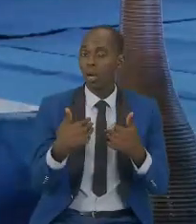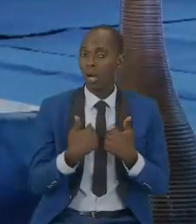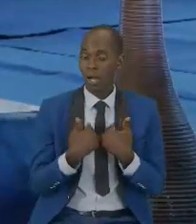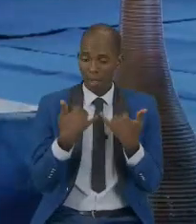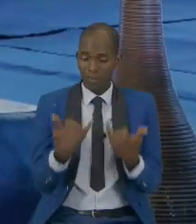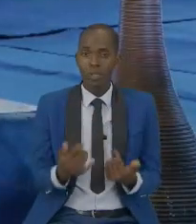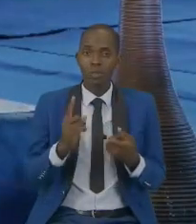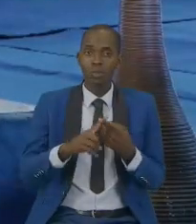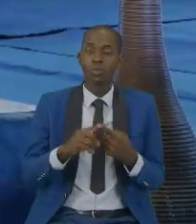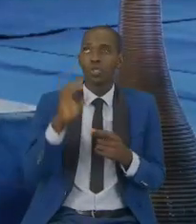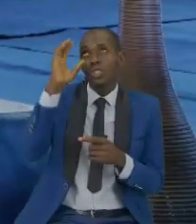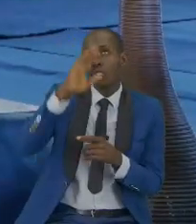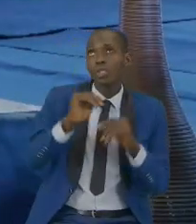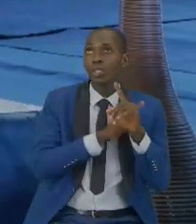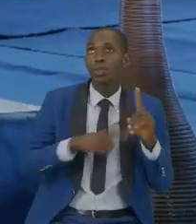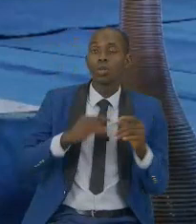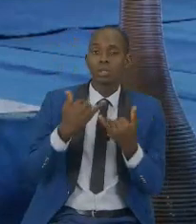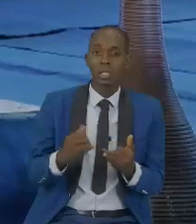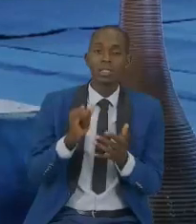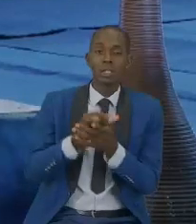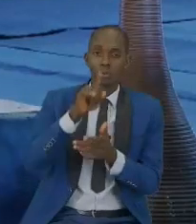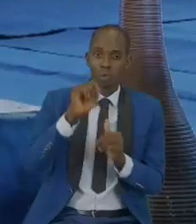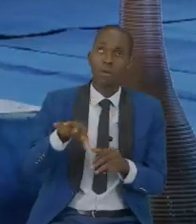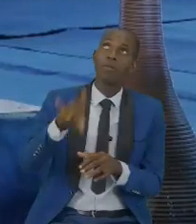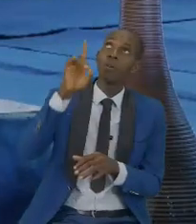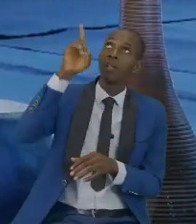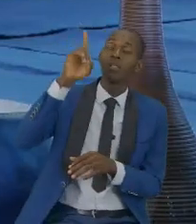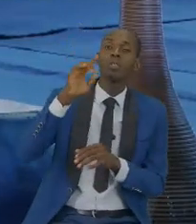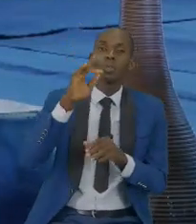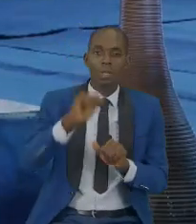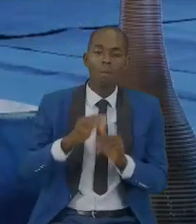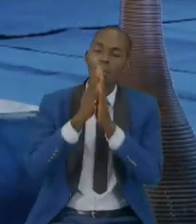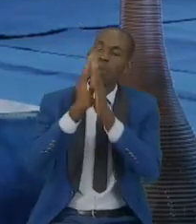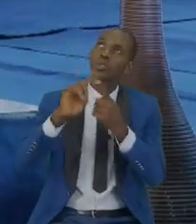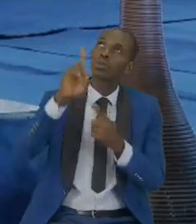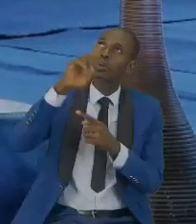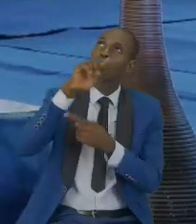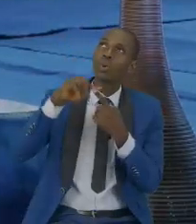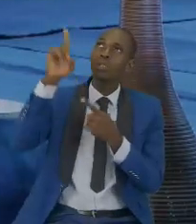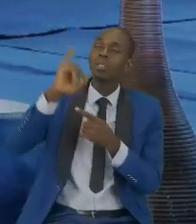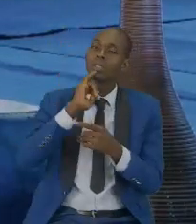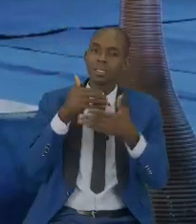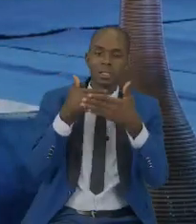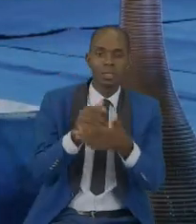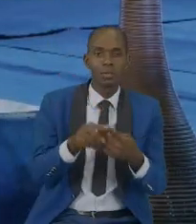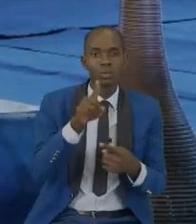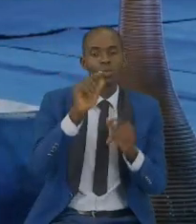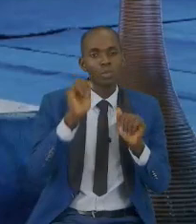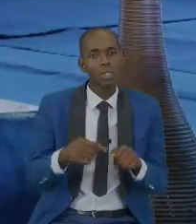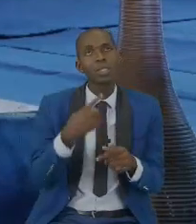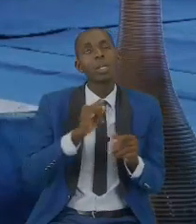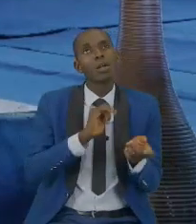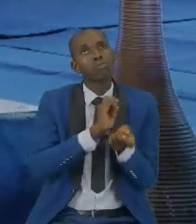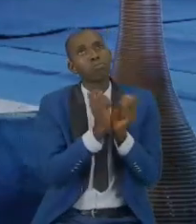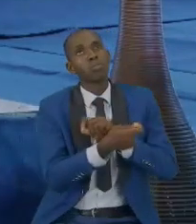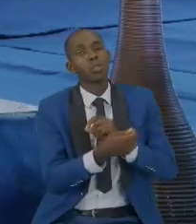he may be found. I will call upon him while he's near. I turn away from my wickedness